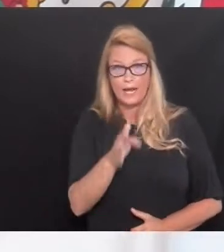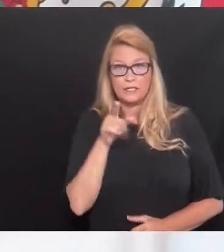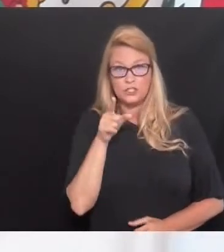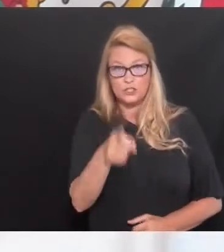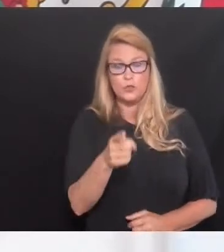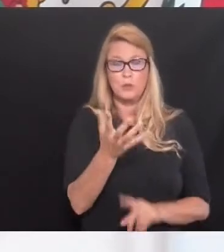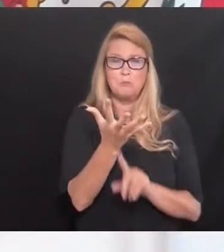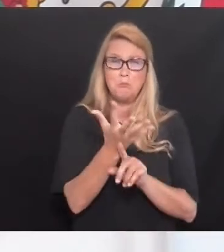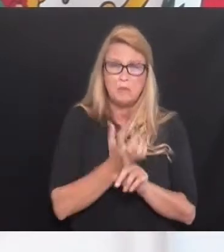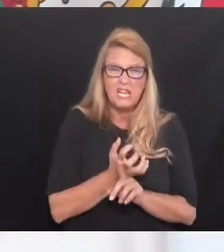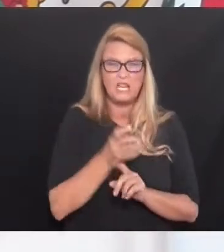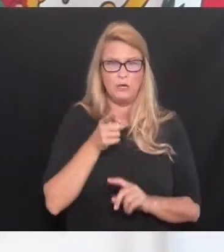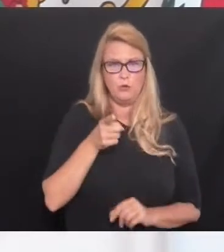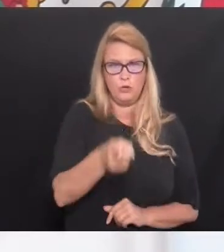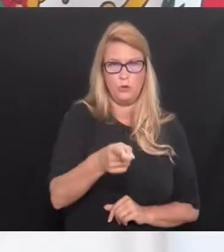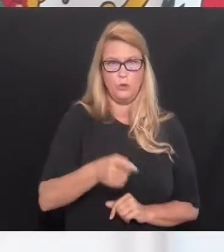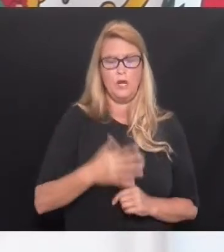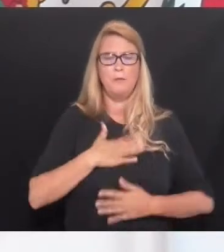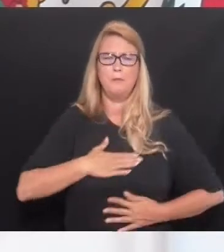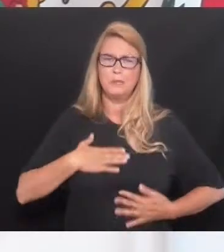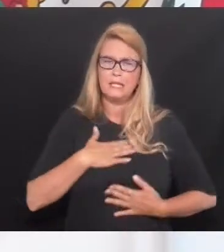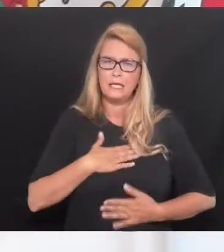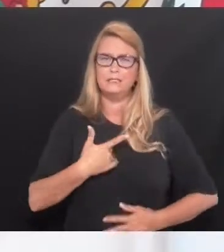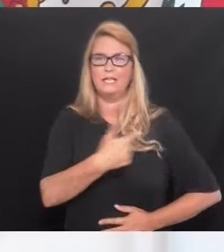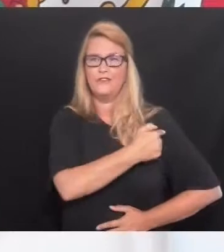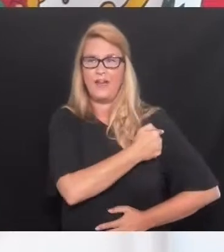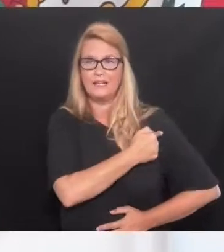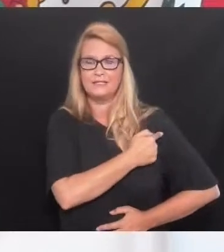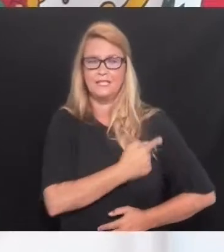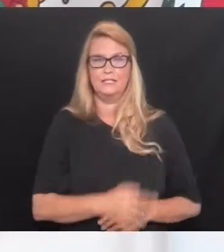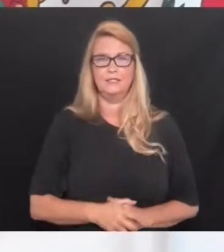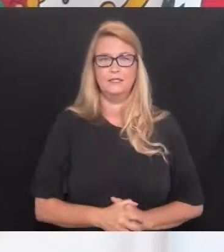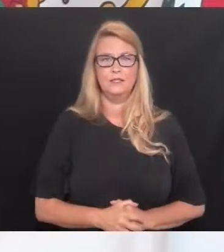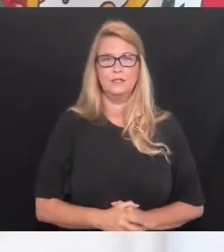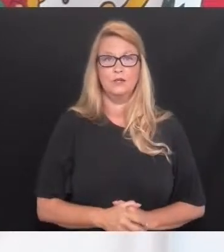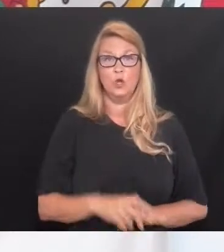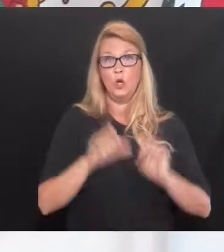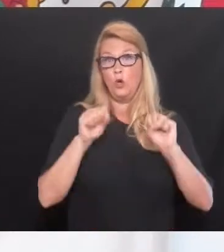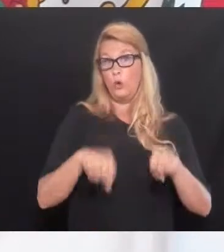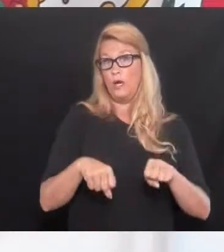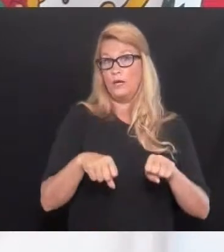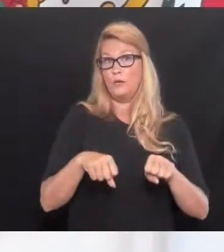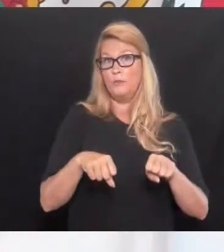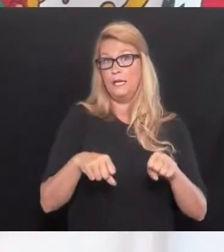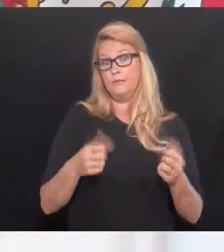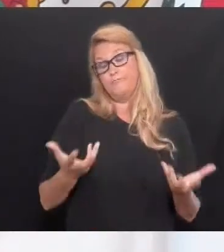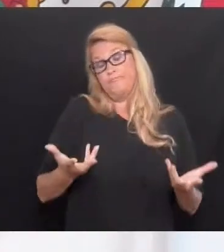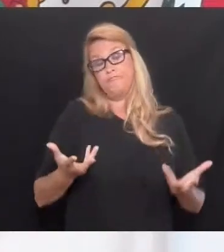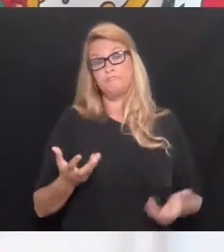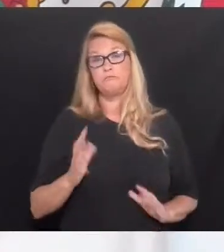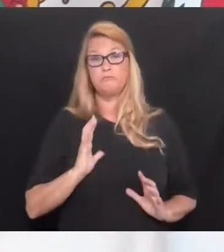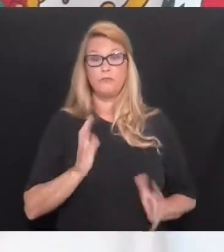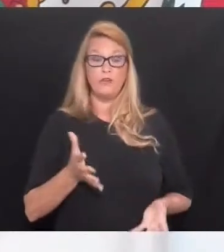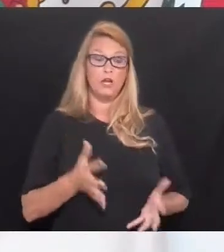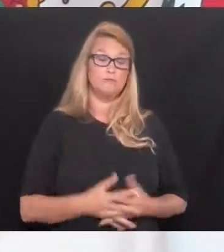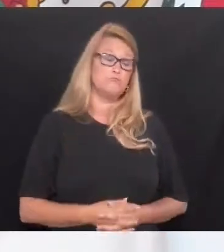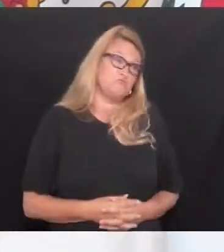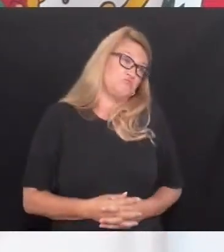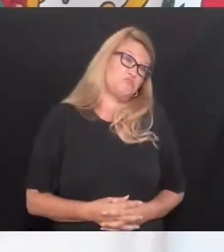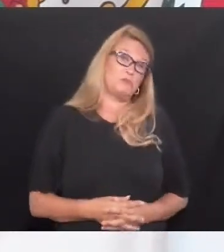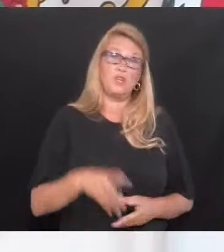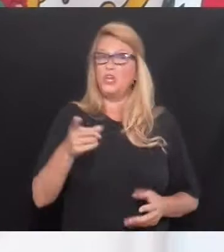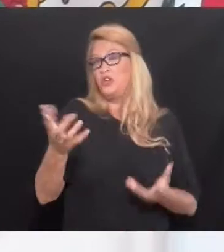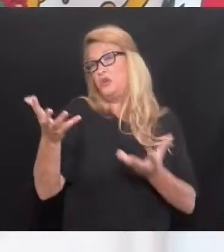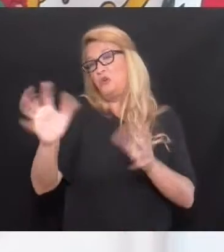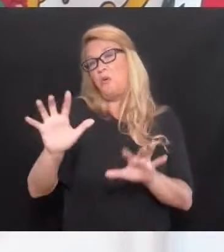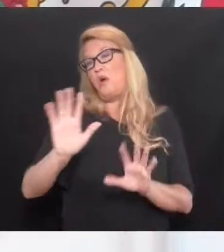plead with you to go get vaccinated, you know, we could be sitting here and say, okay, well, if you don't